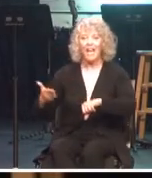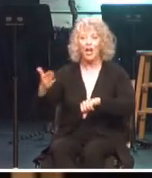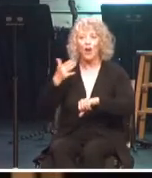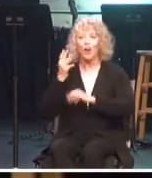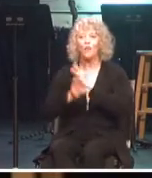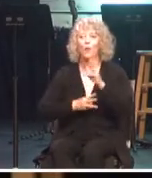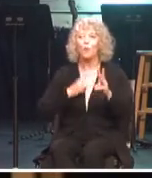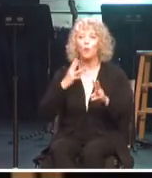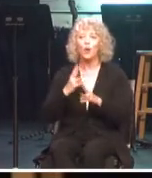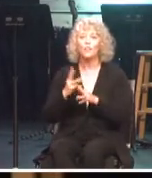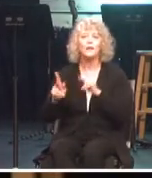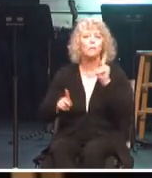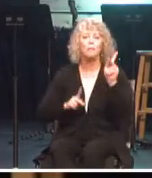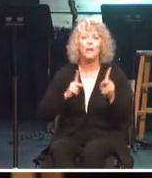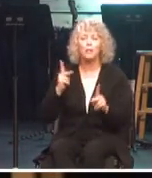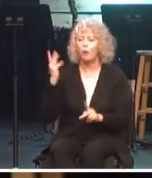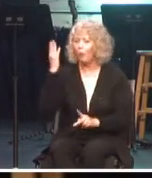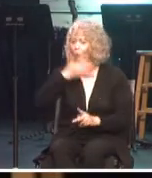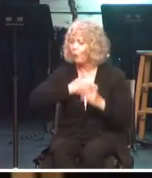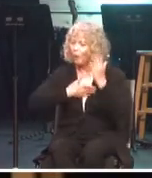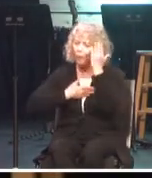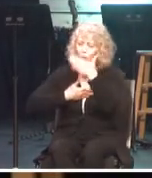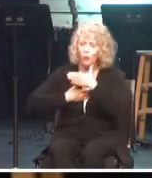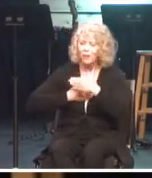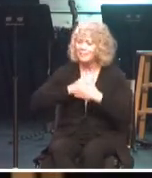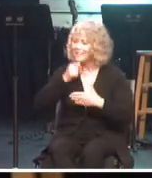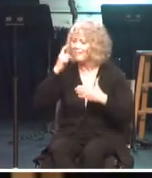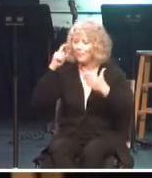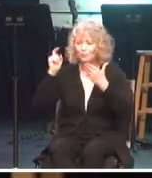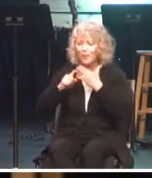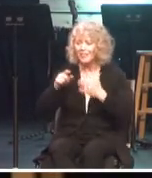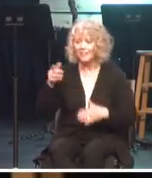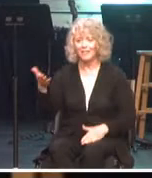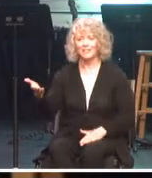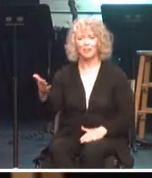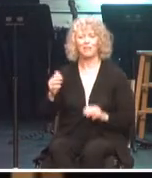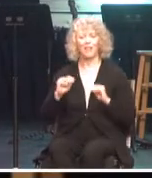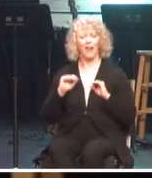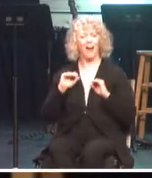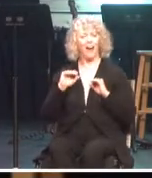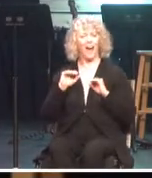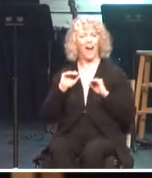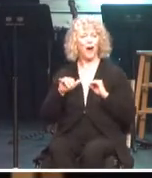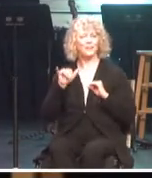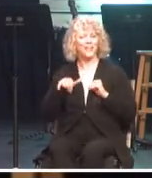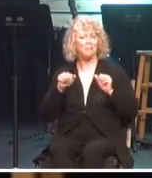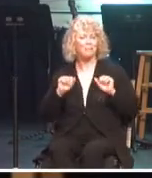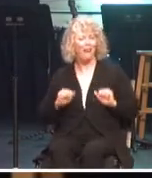And the world did not know him. How's that possible?